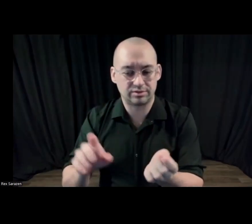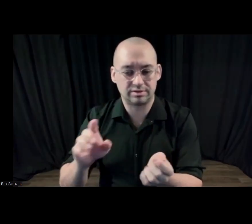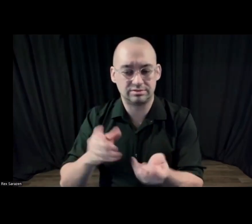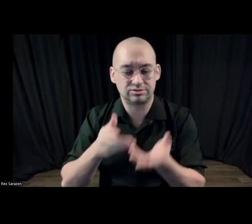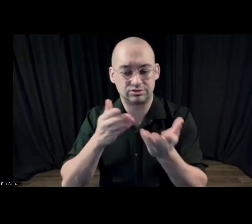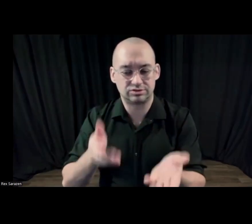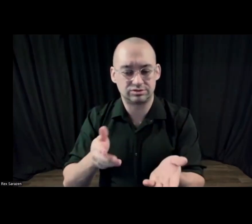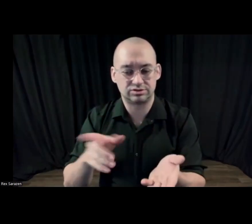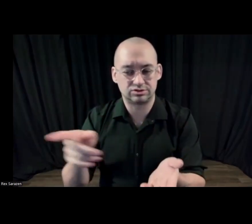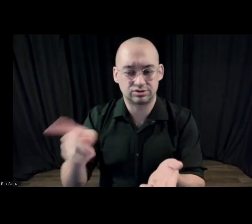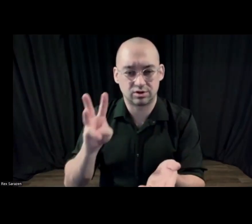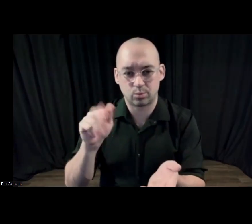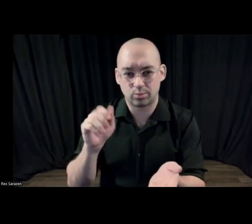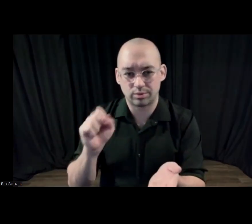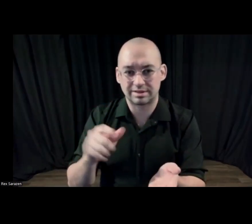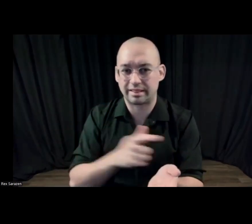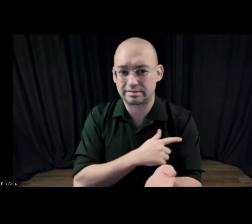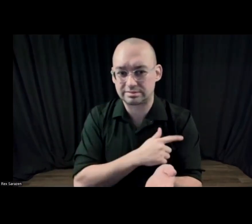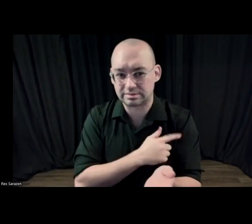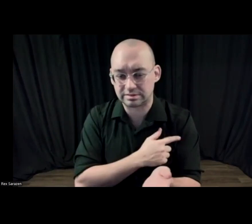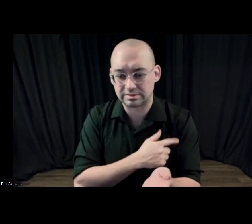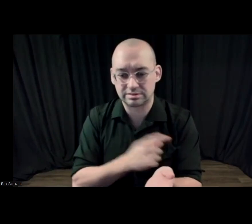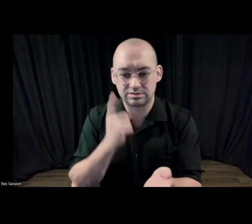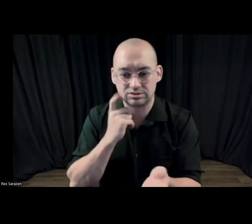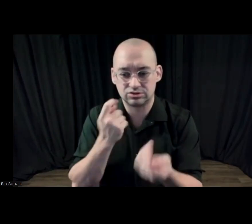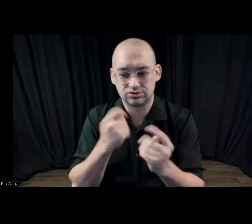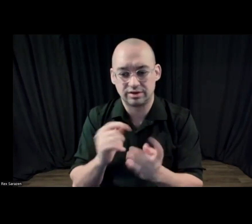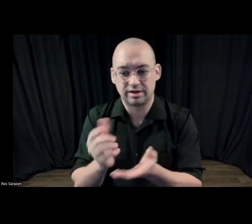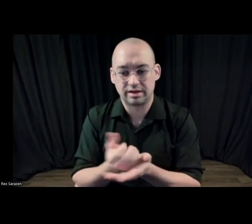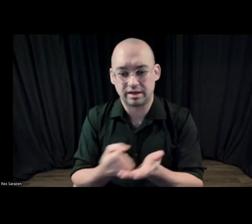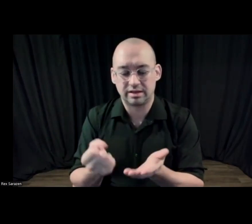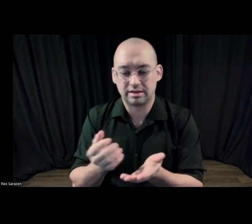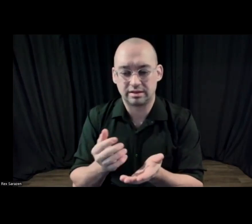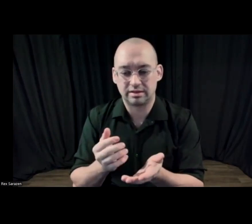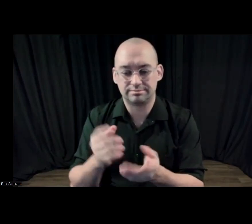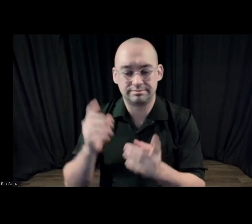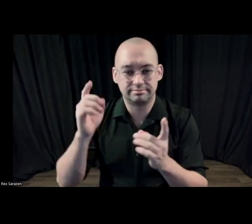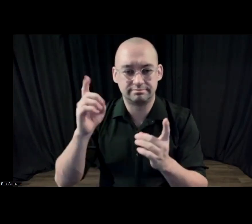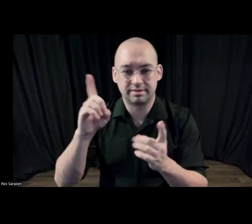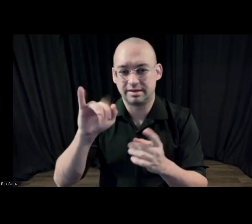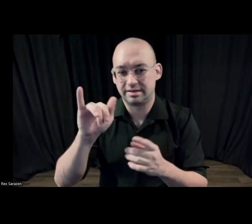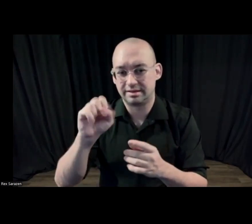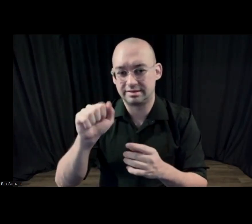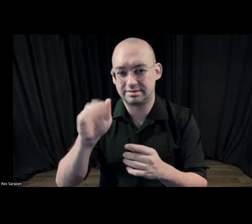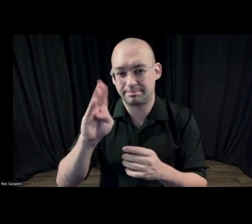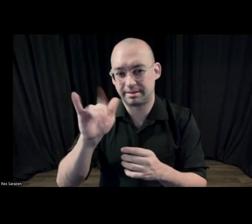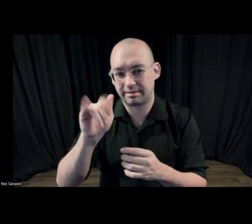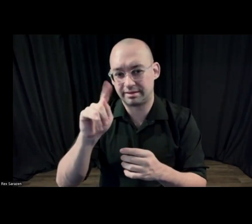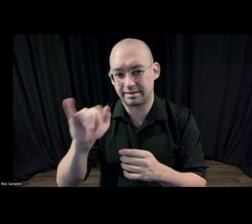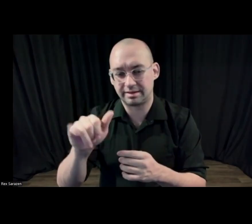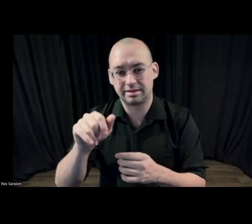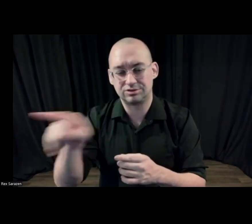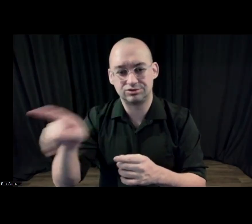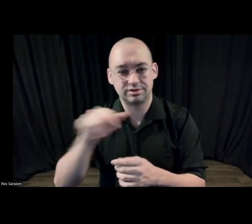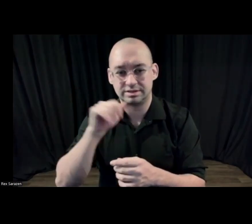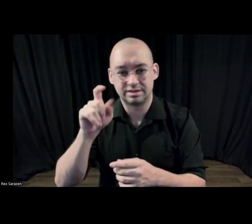that she was lazy. She was just trying to get disability so she didn't have to work anymore. And